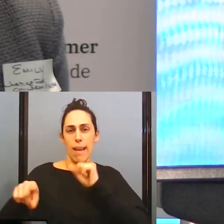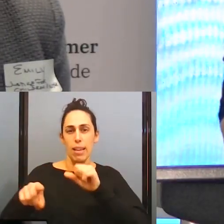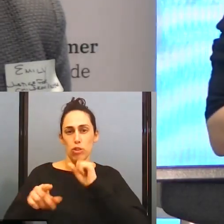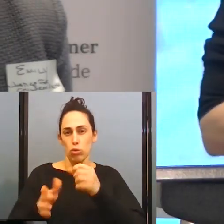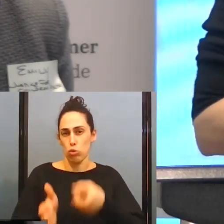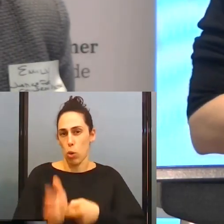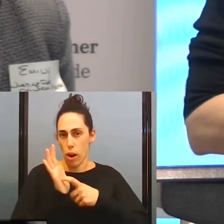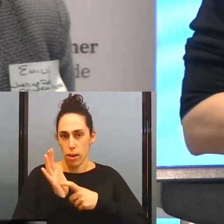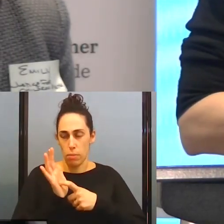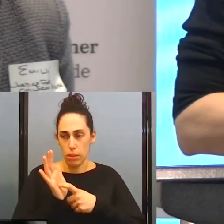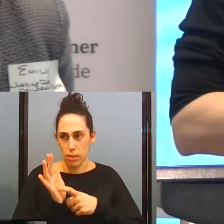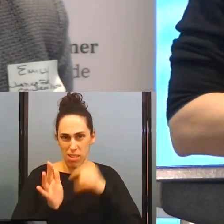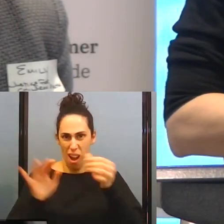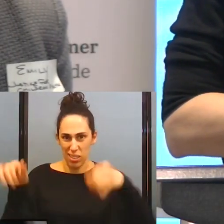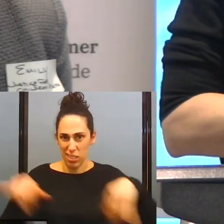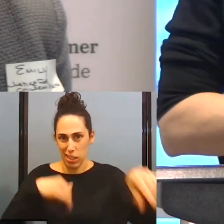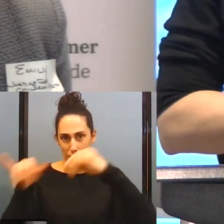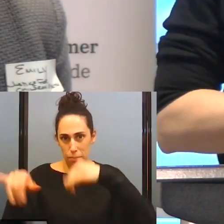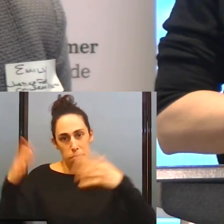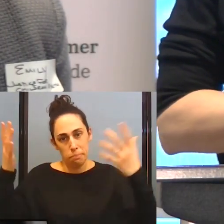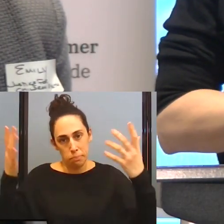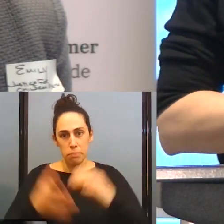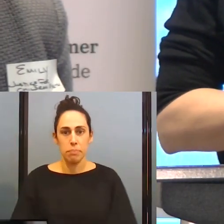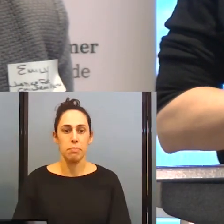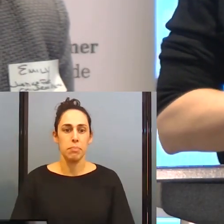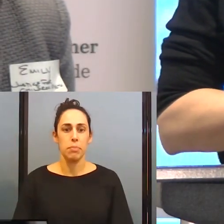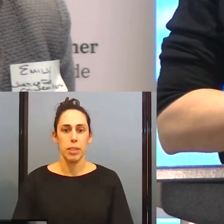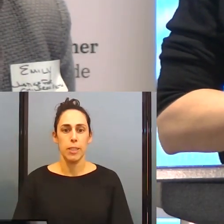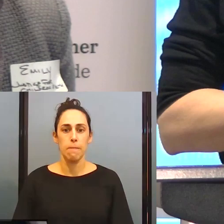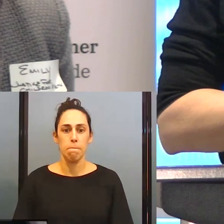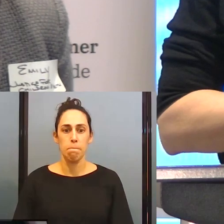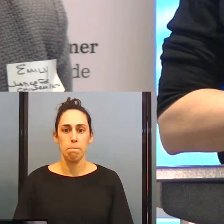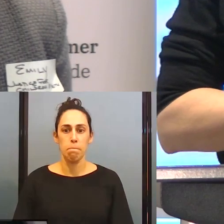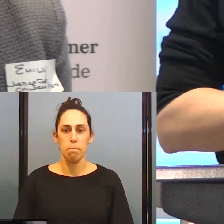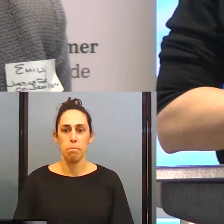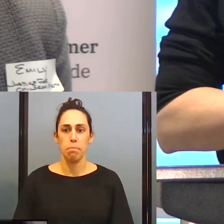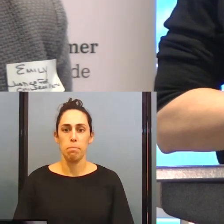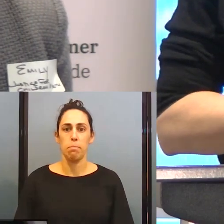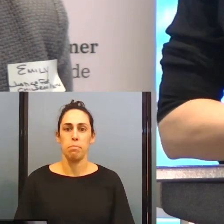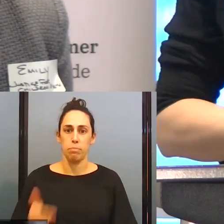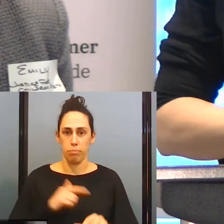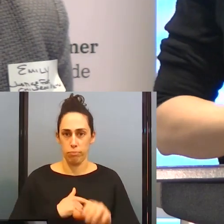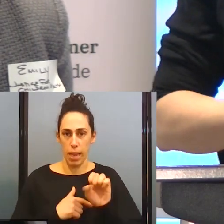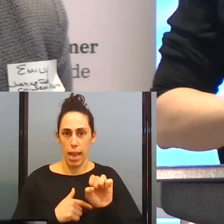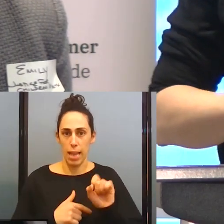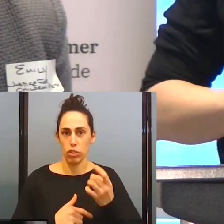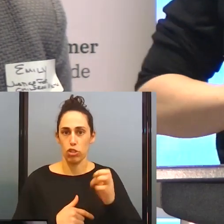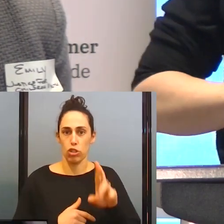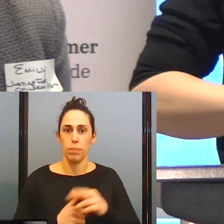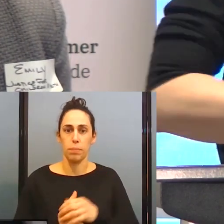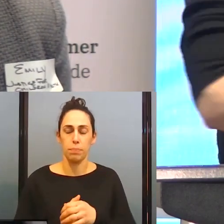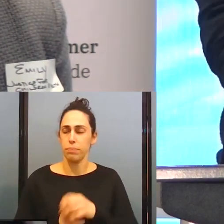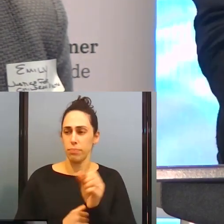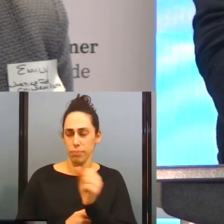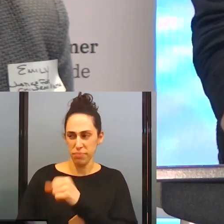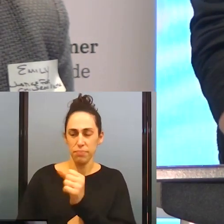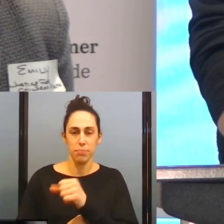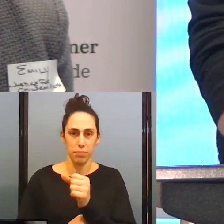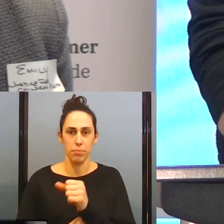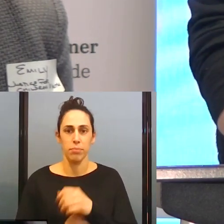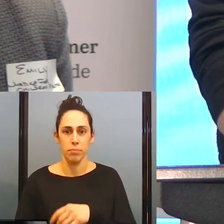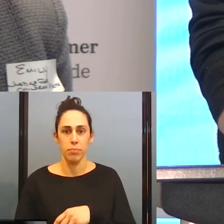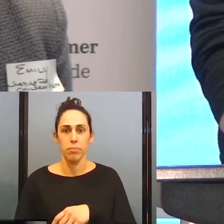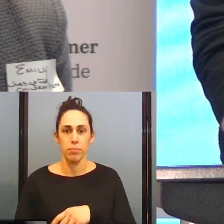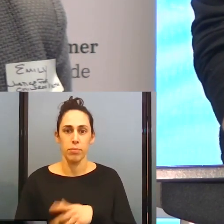rules and age requirements, different age requirements that they're putting on, saying that, at certain ages your parent has to sign, those are